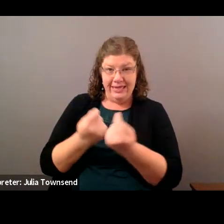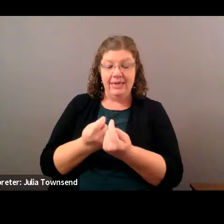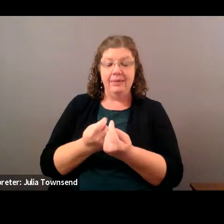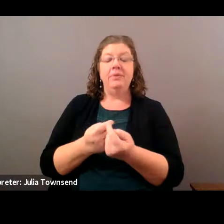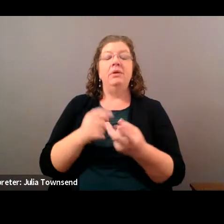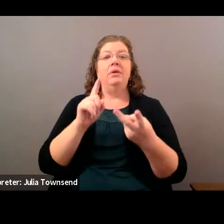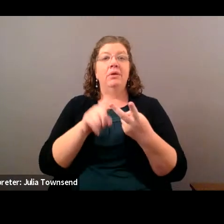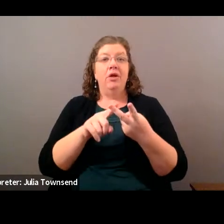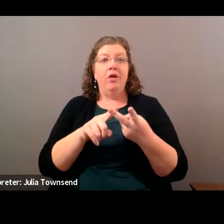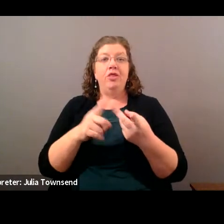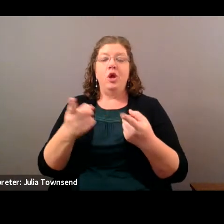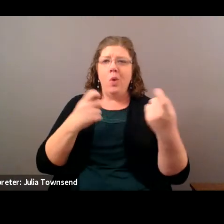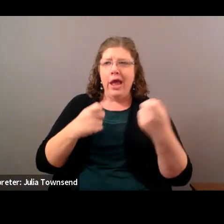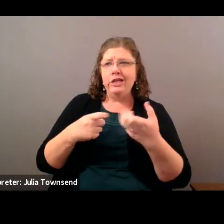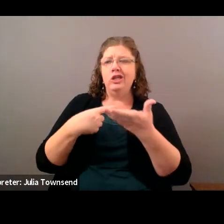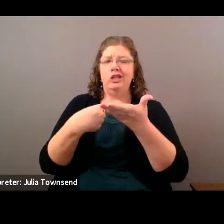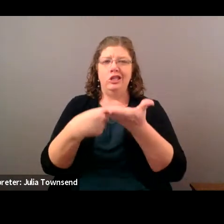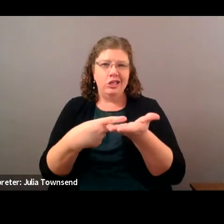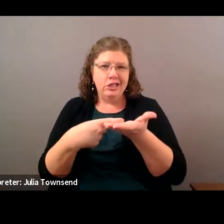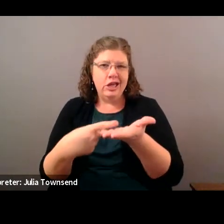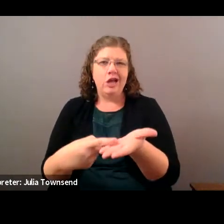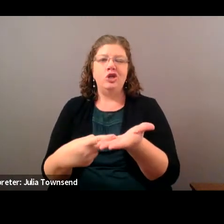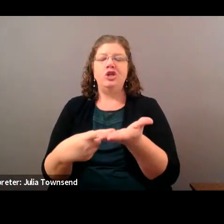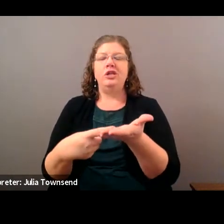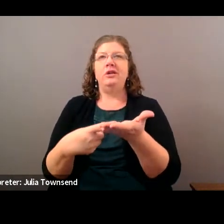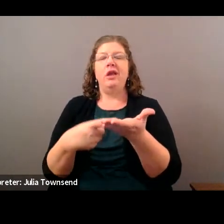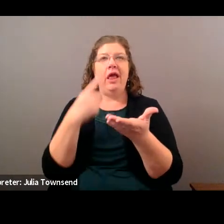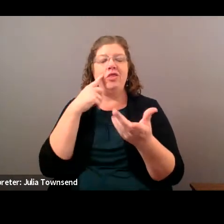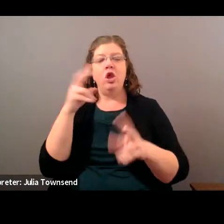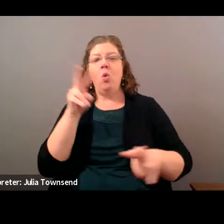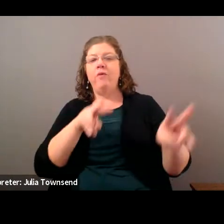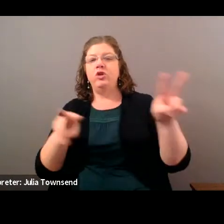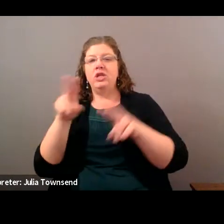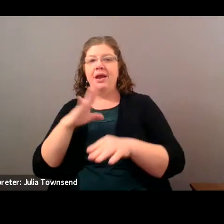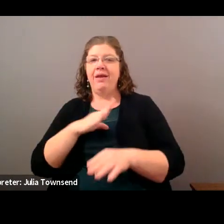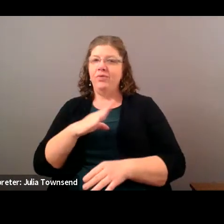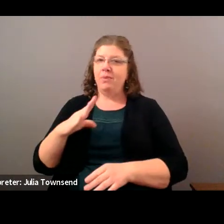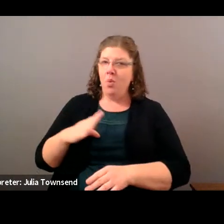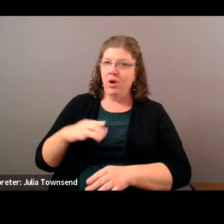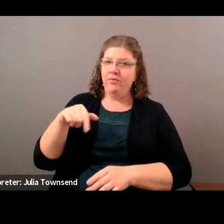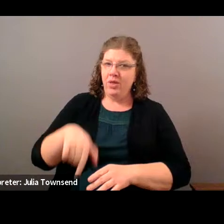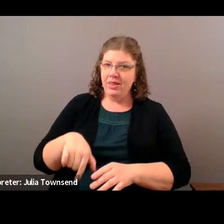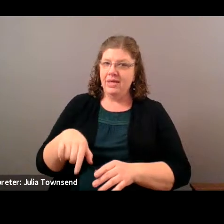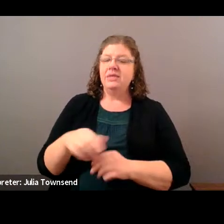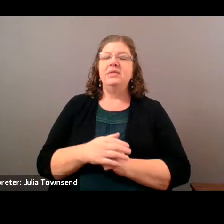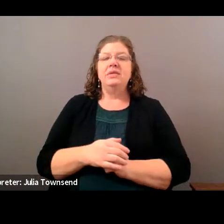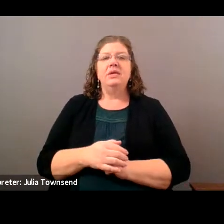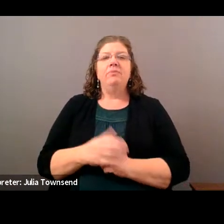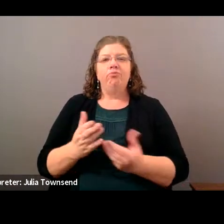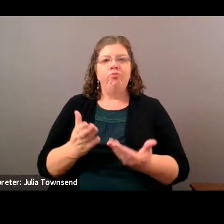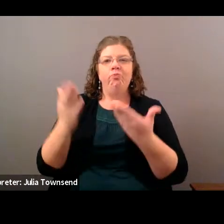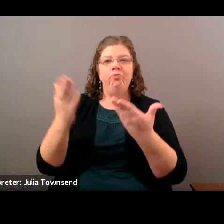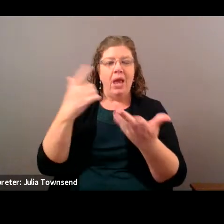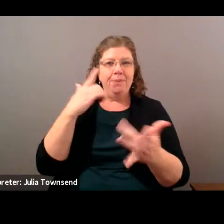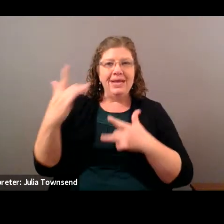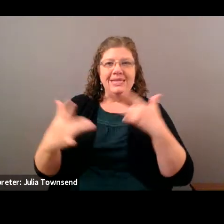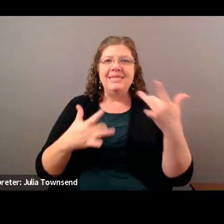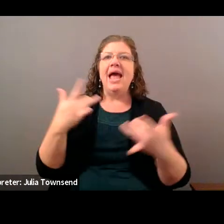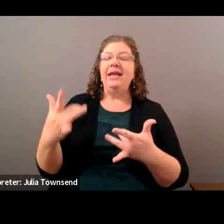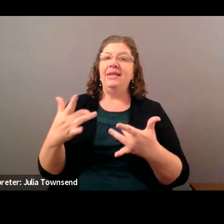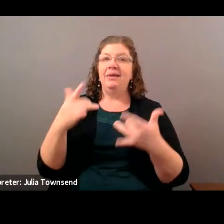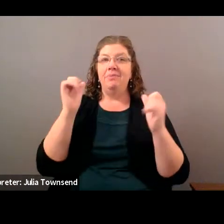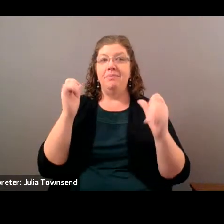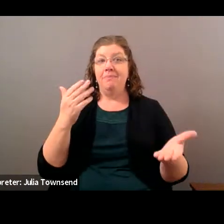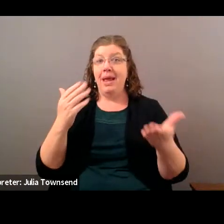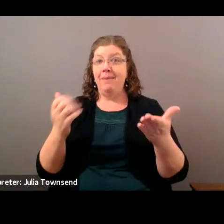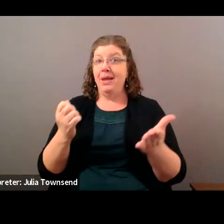the questions, the discussion, and the oversight of the board in this item. So I'm very excited that we may be approving